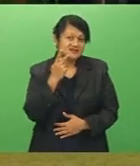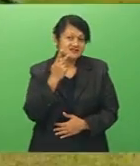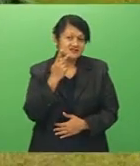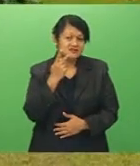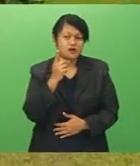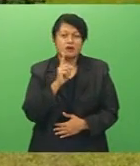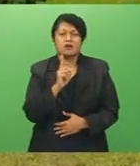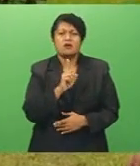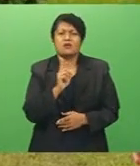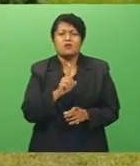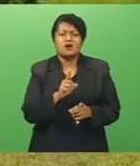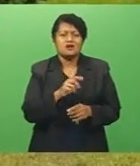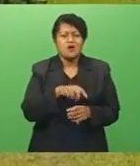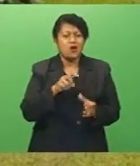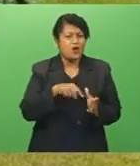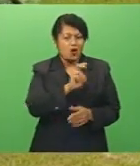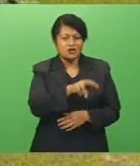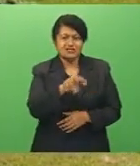is.